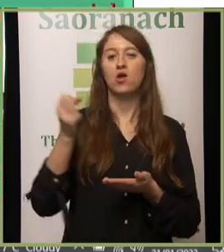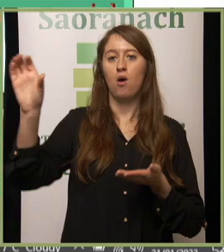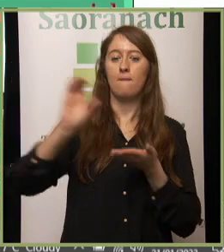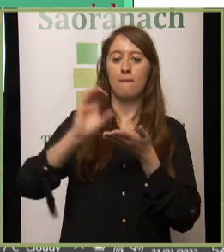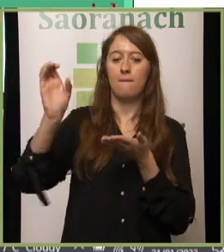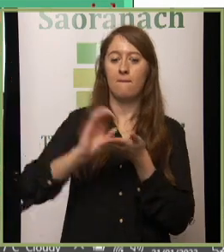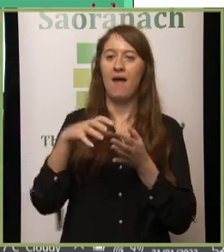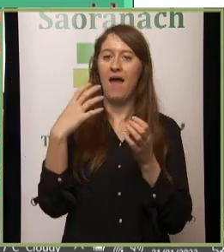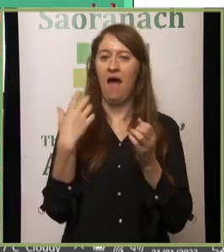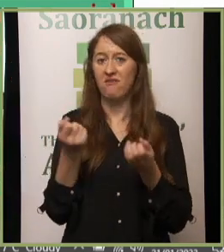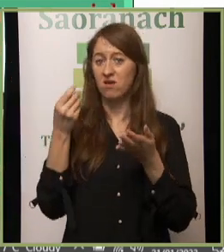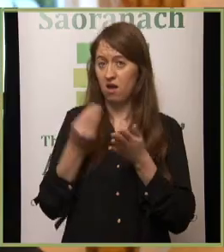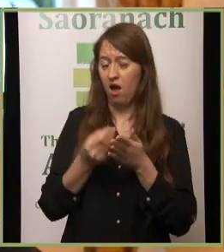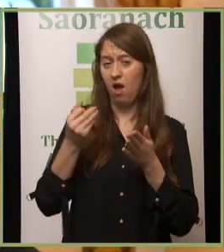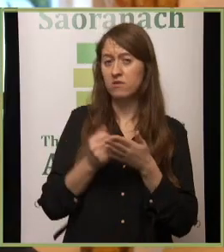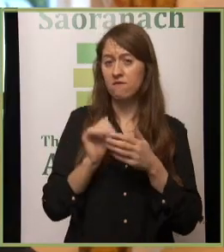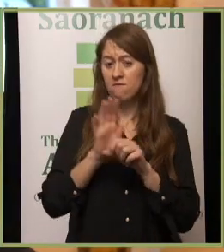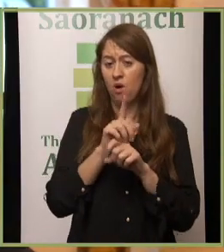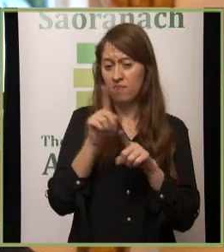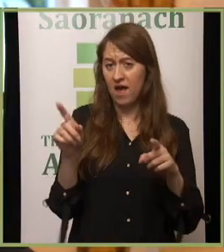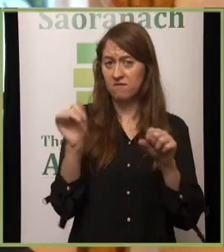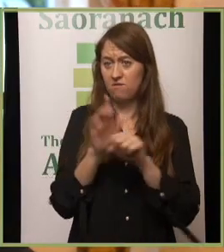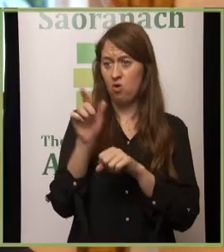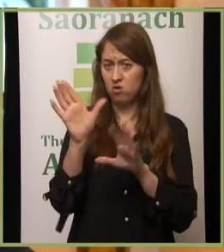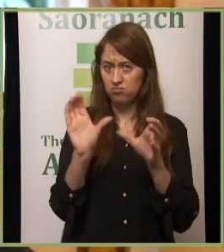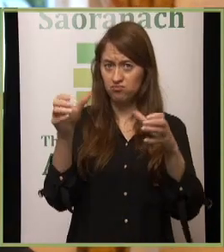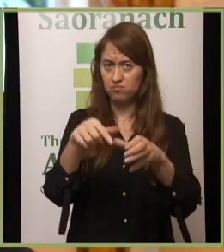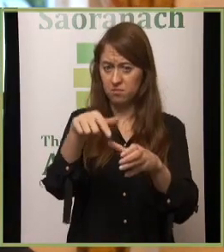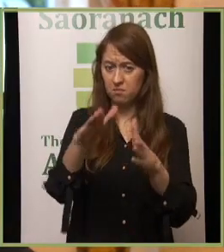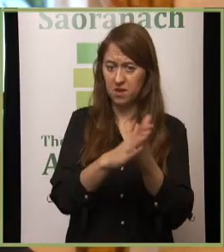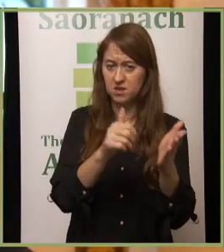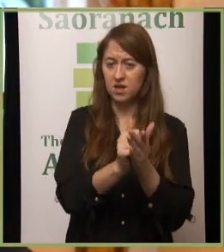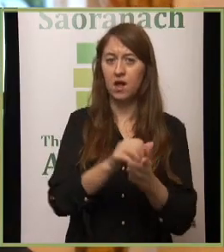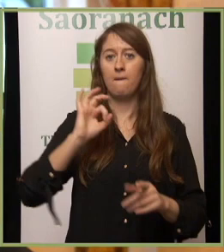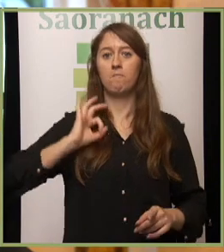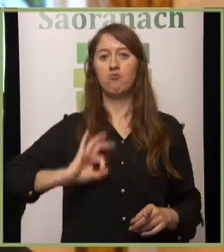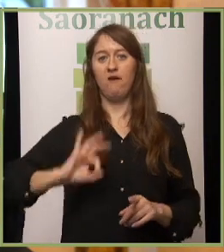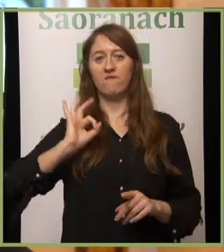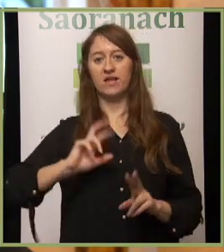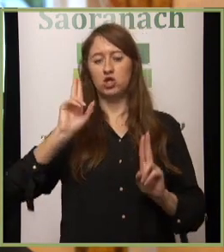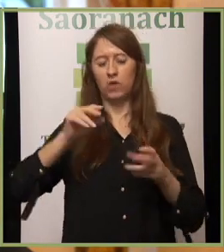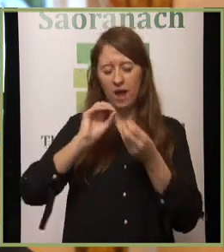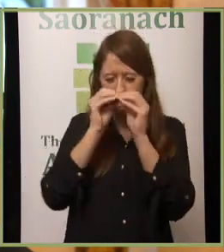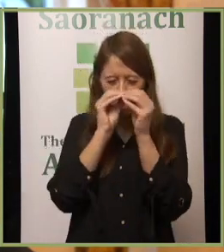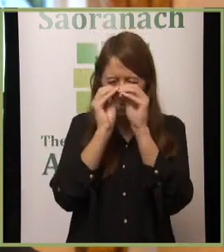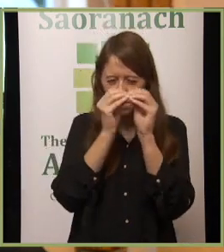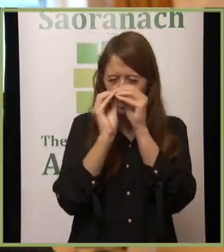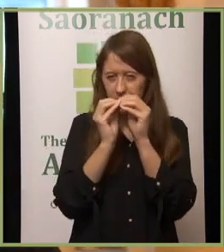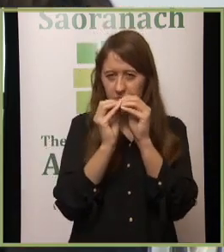that for the entity. So how do you profit is something that you can quantify.